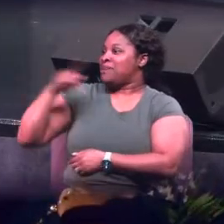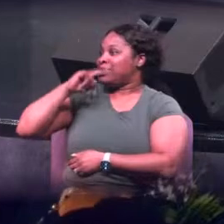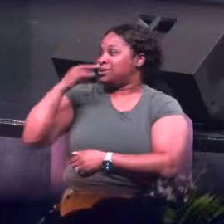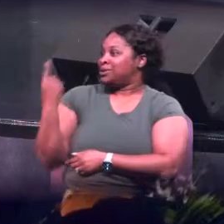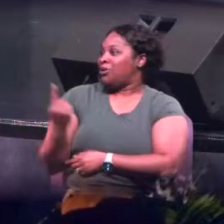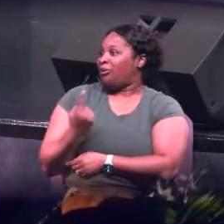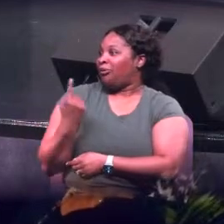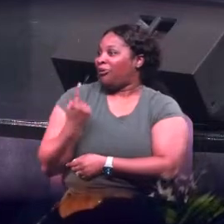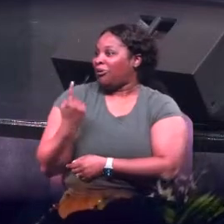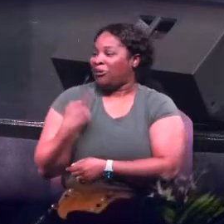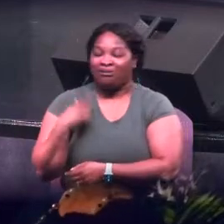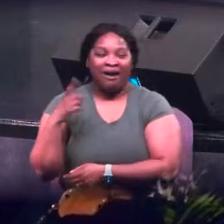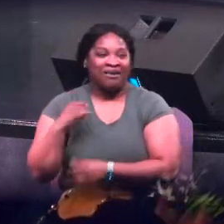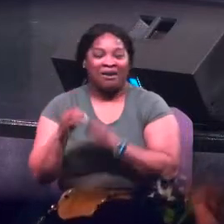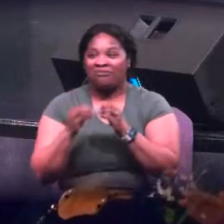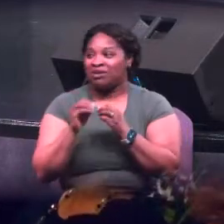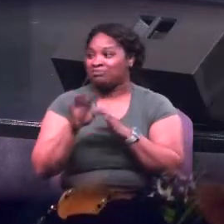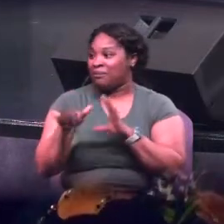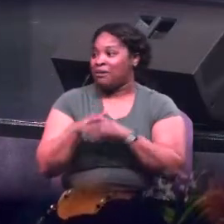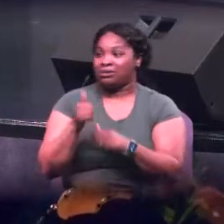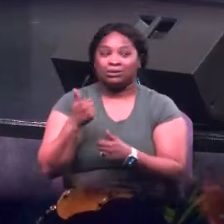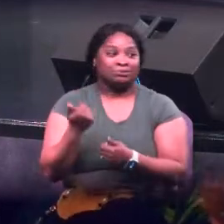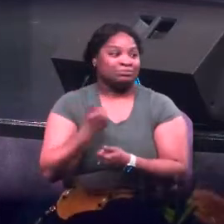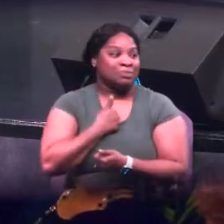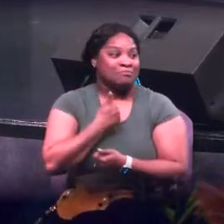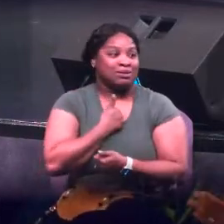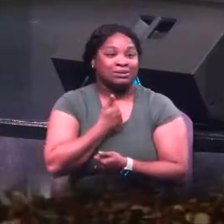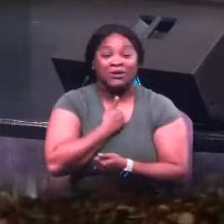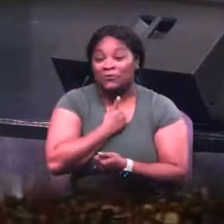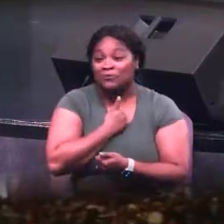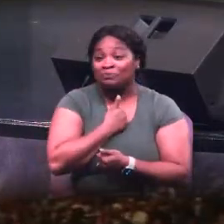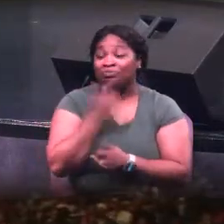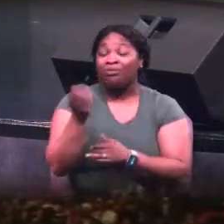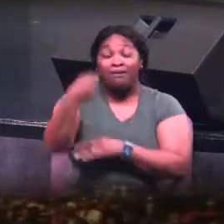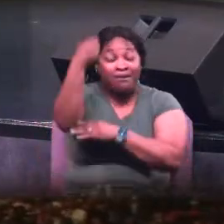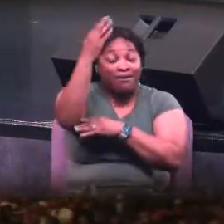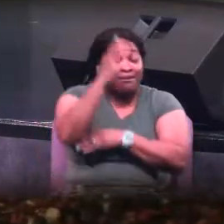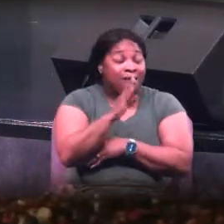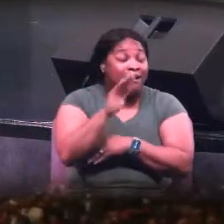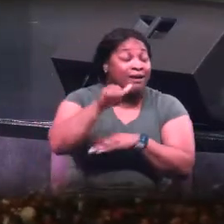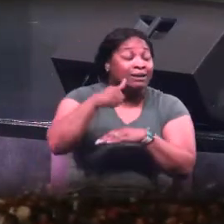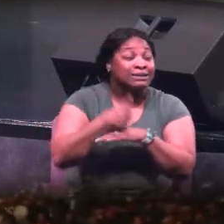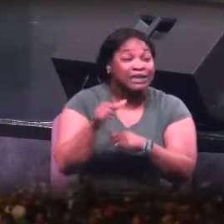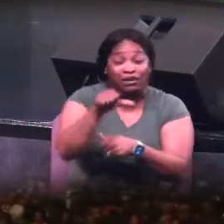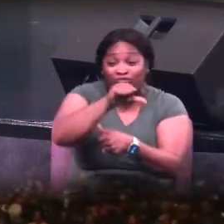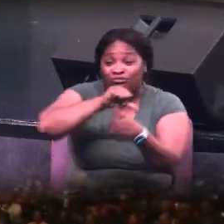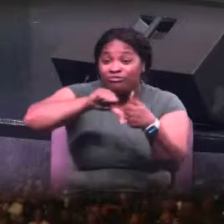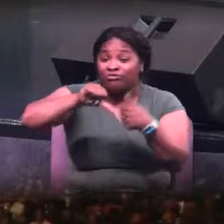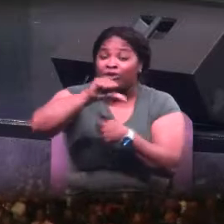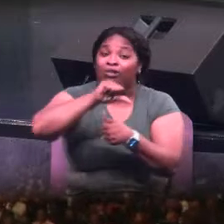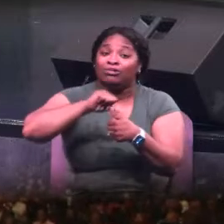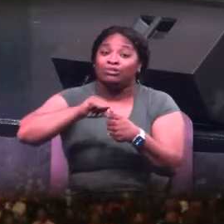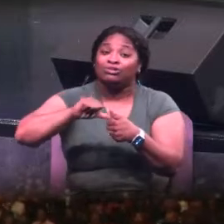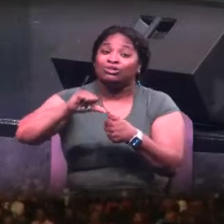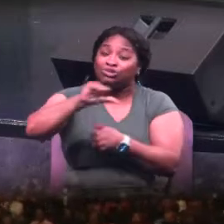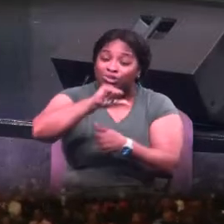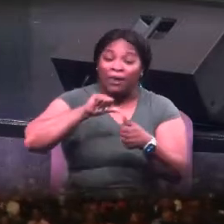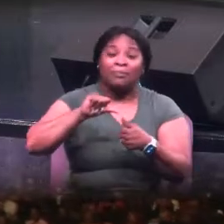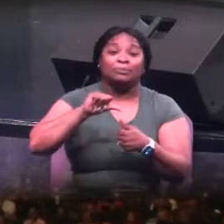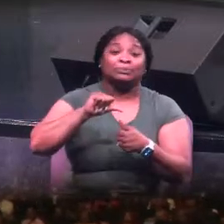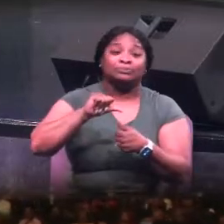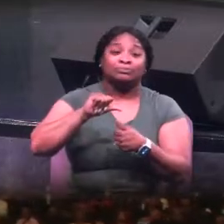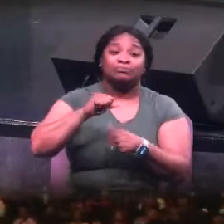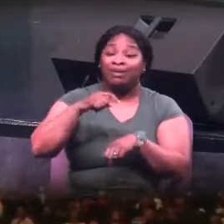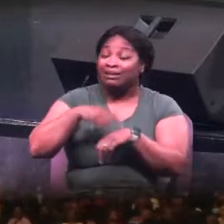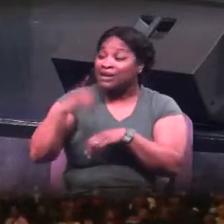by myself. I can't fix my marriage by myself." Y'all, God has put us in fellowship and relationship, and